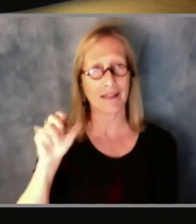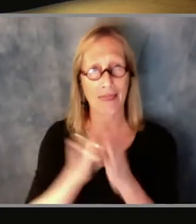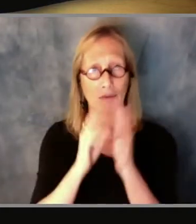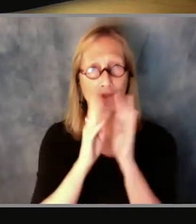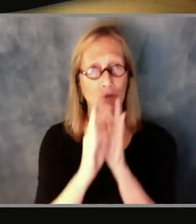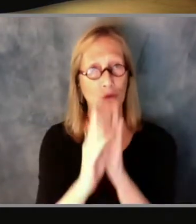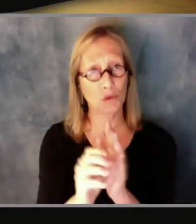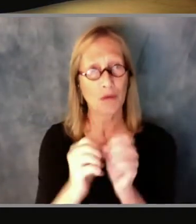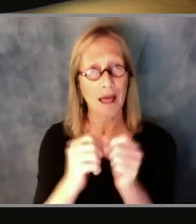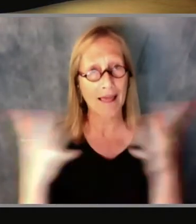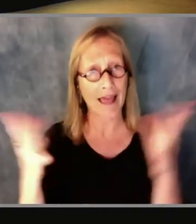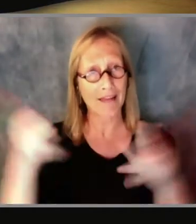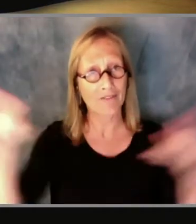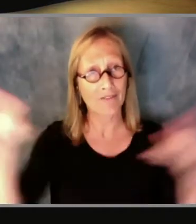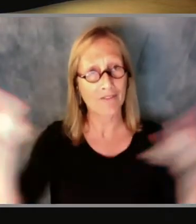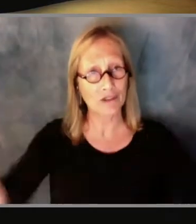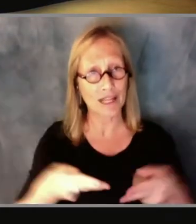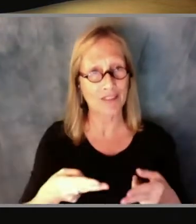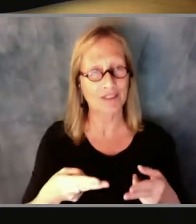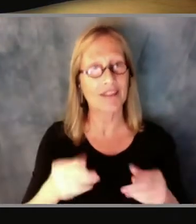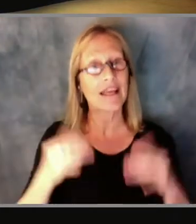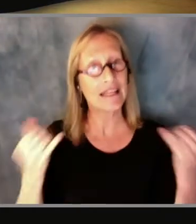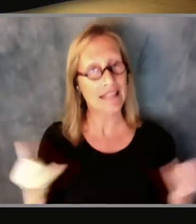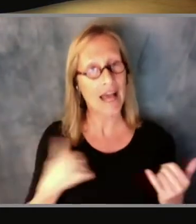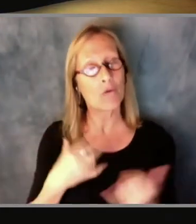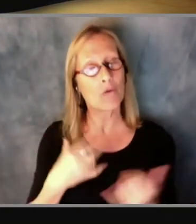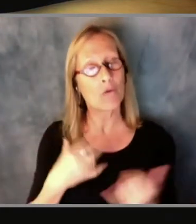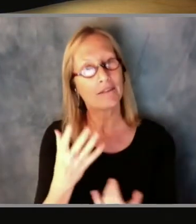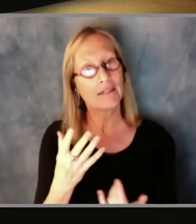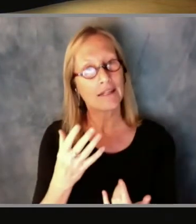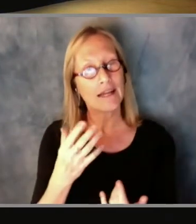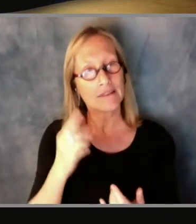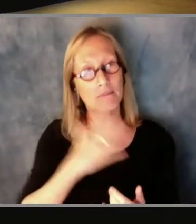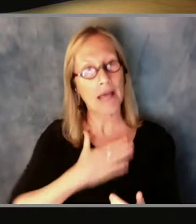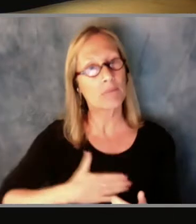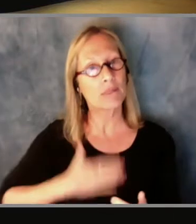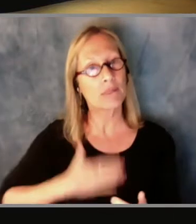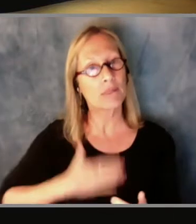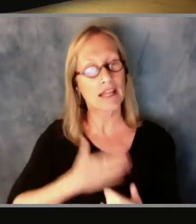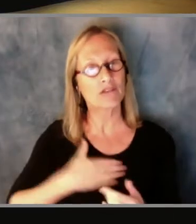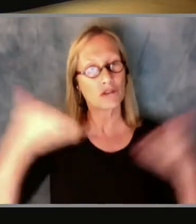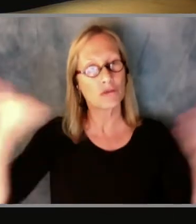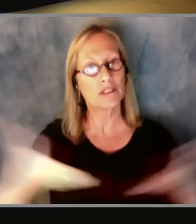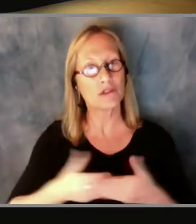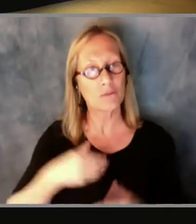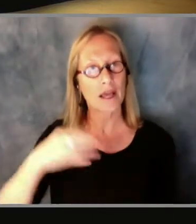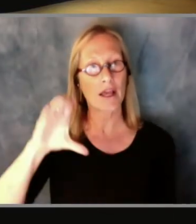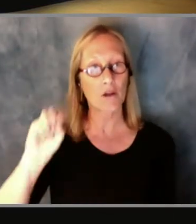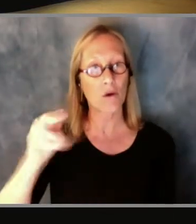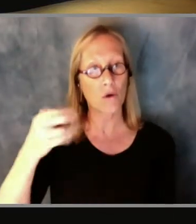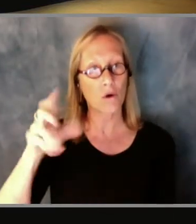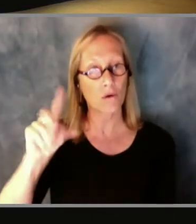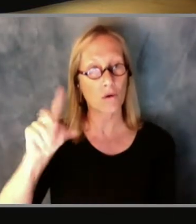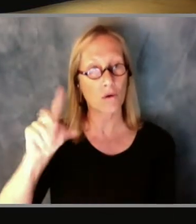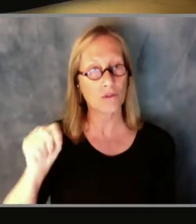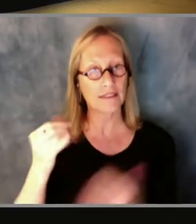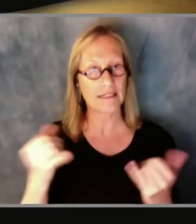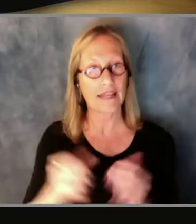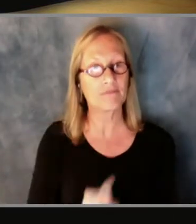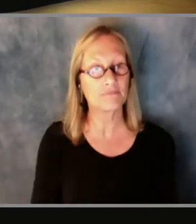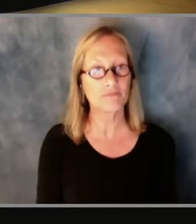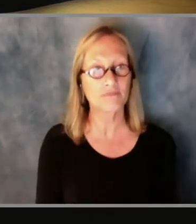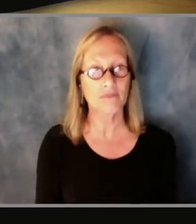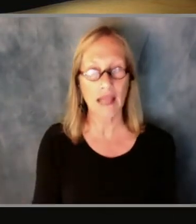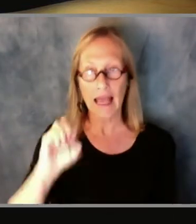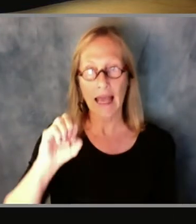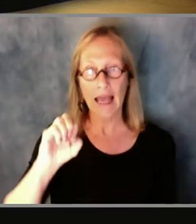introduce co-host for today. Ellen Lundquist has been active in Maui's disability community since she first moved